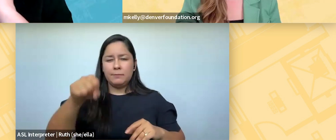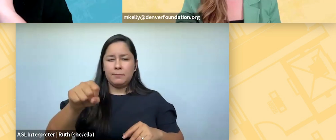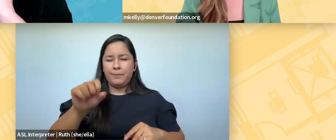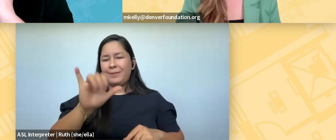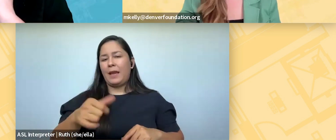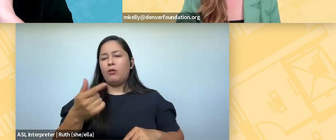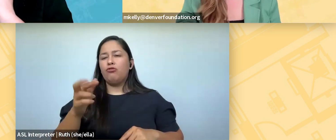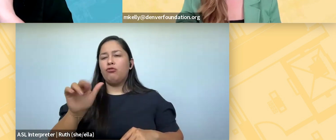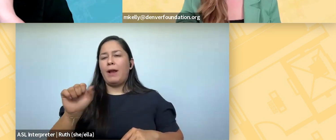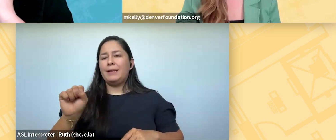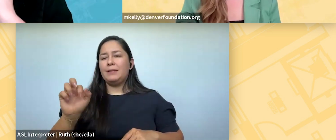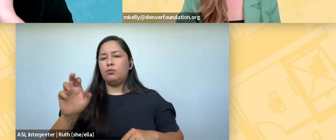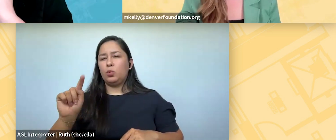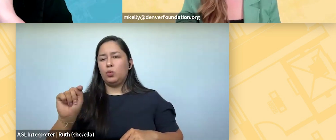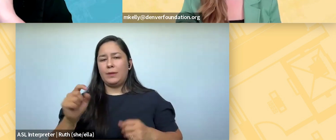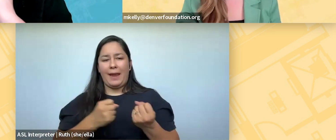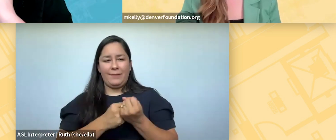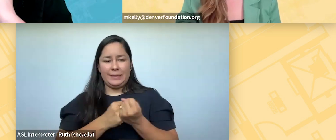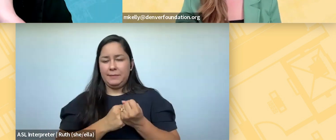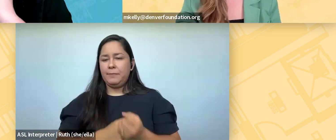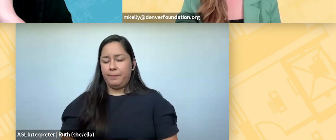grassroots advocacy effort.